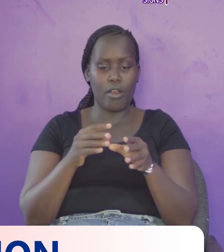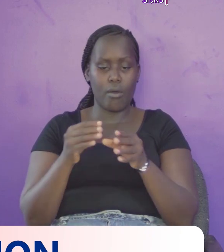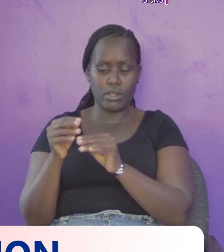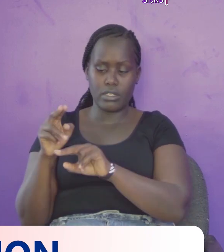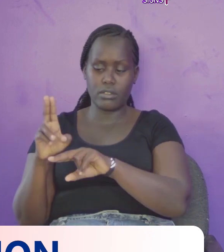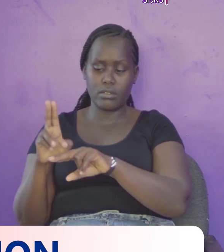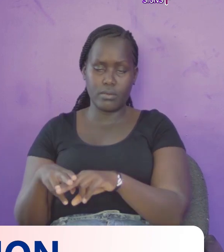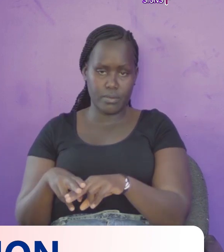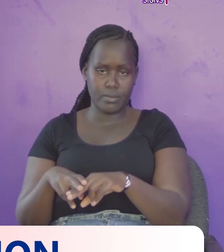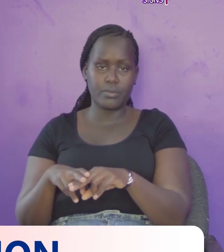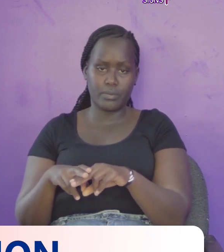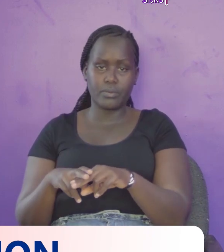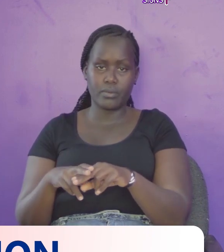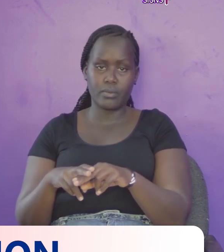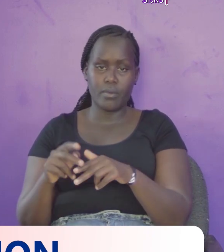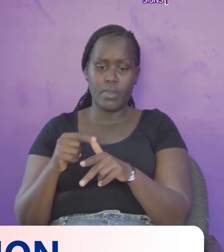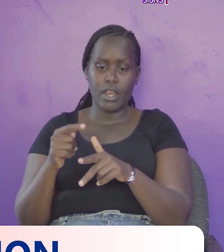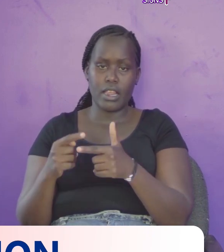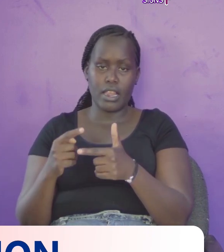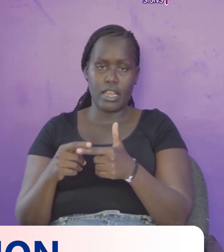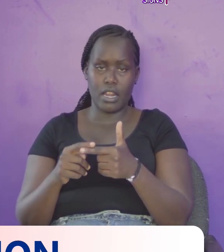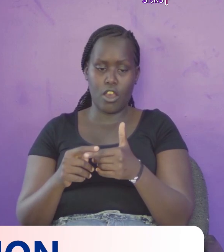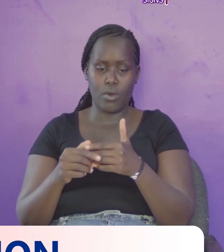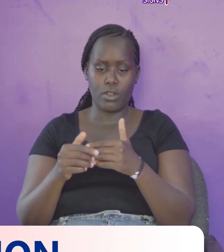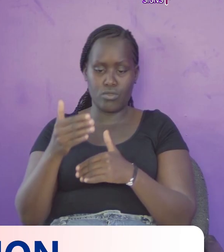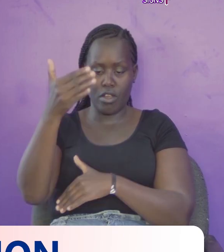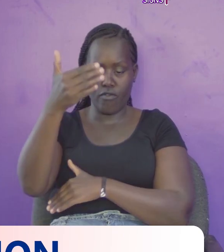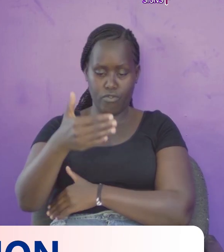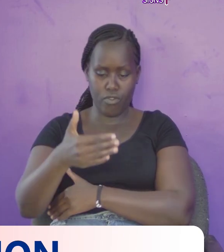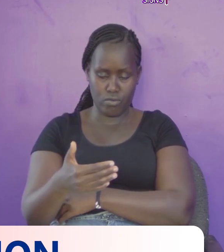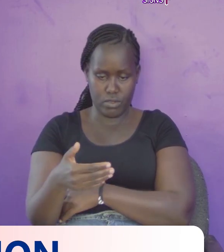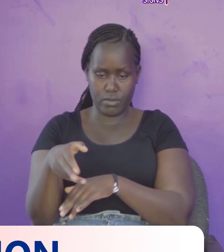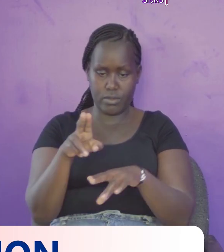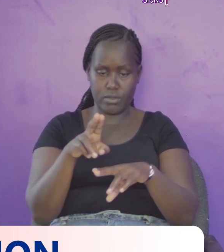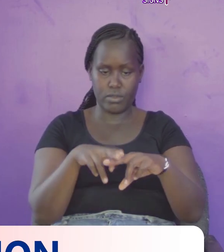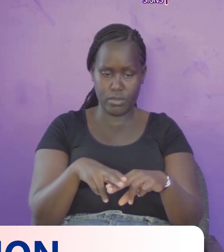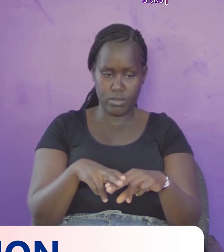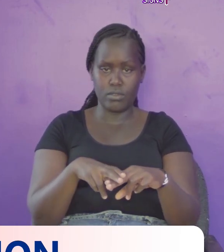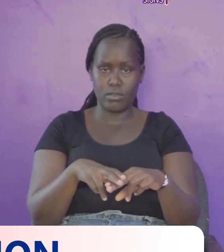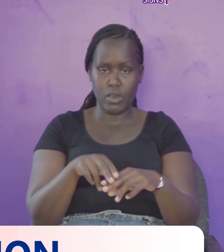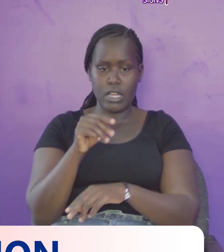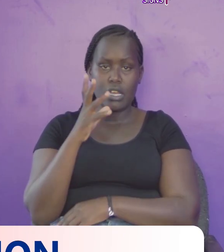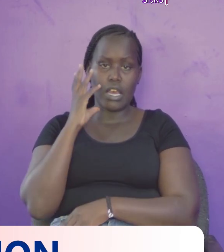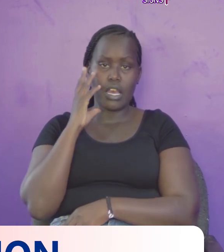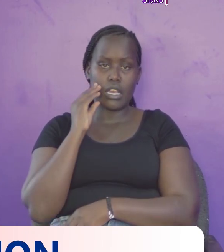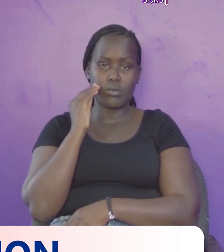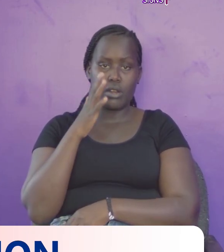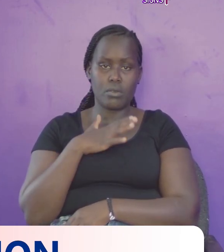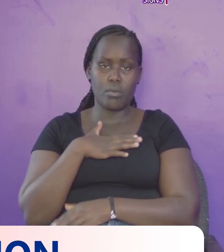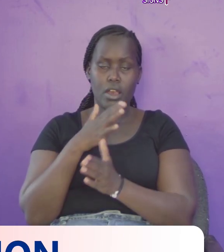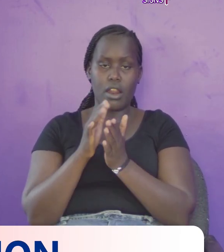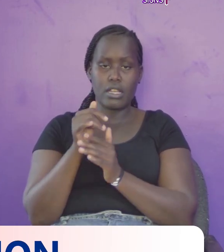down, I was taken near the front. Nikakaa chini, Maureen. This is my experience as a person with